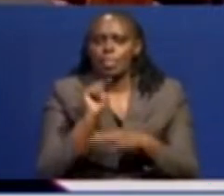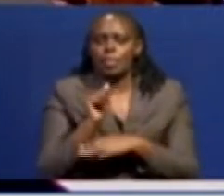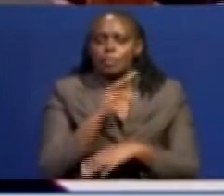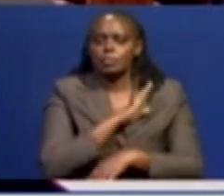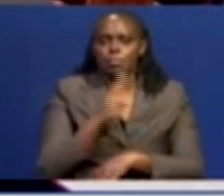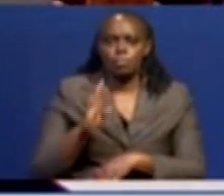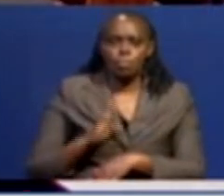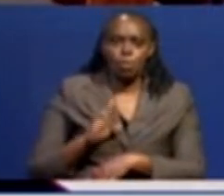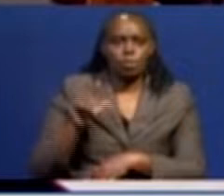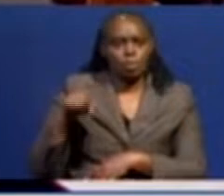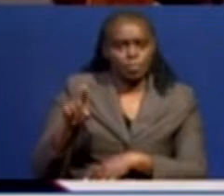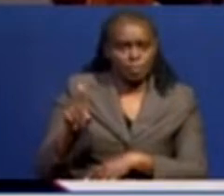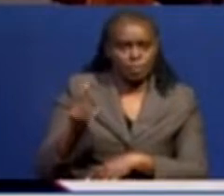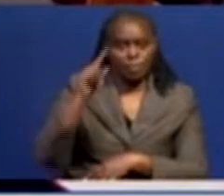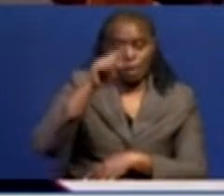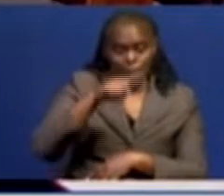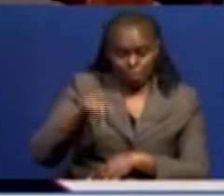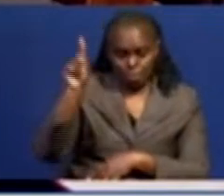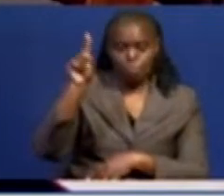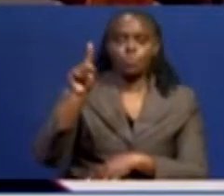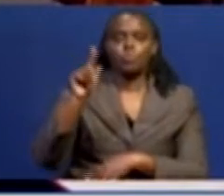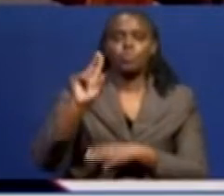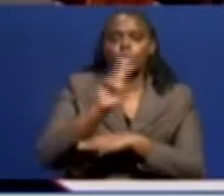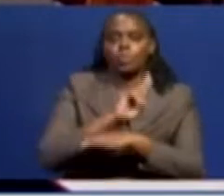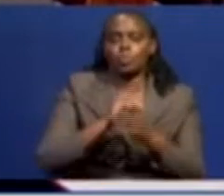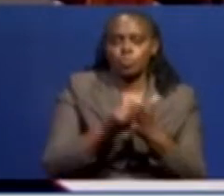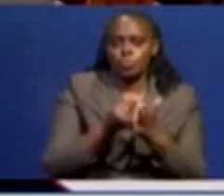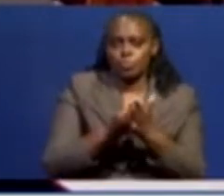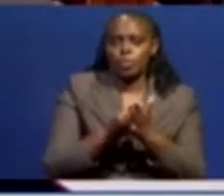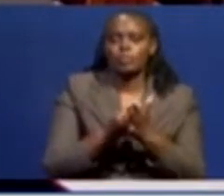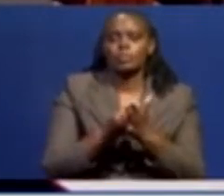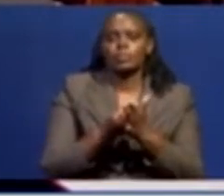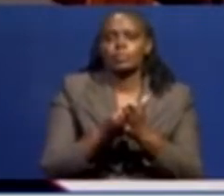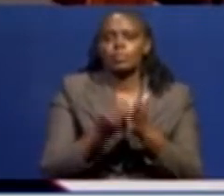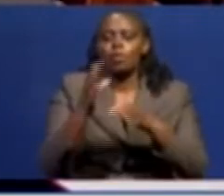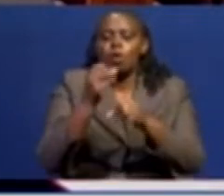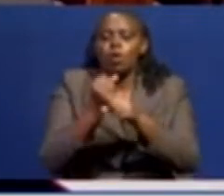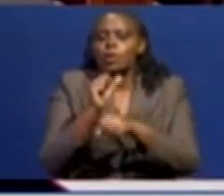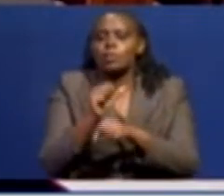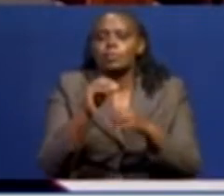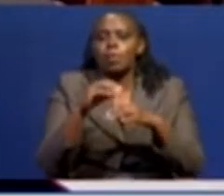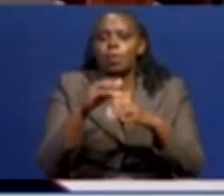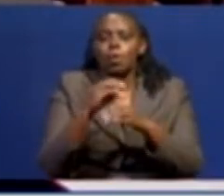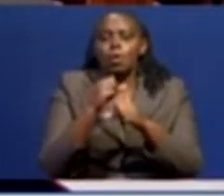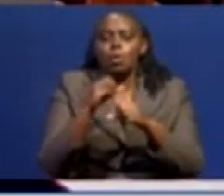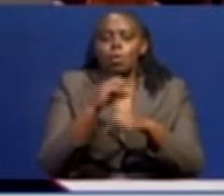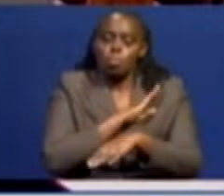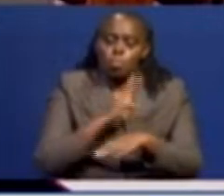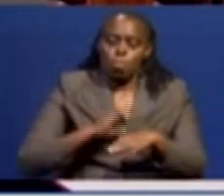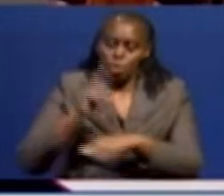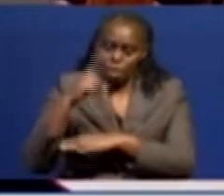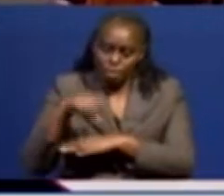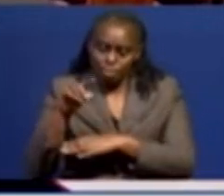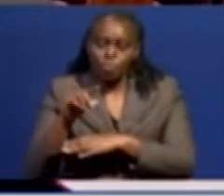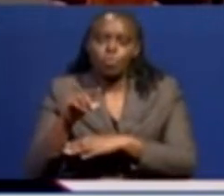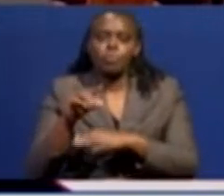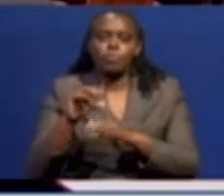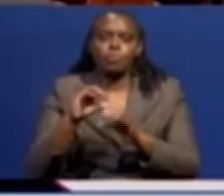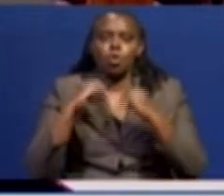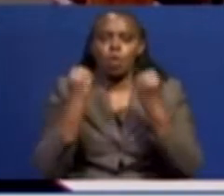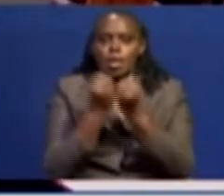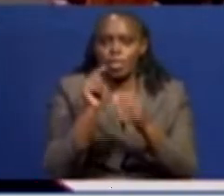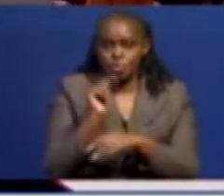again, these bonds are the ones that approve expenditures for these bodies. The bond is the one that